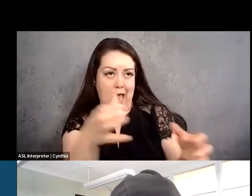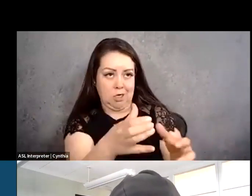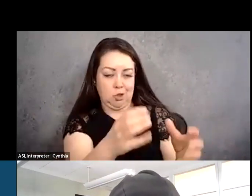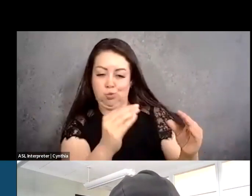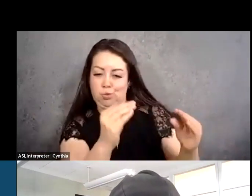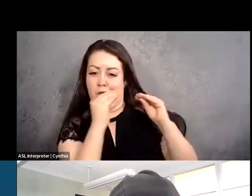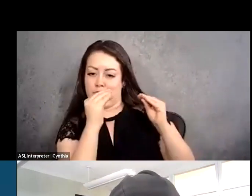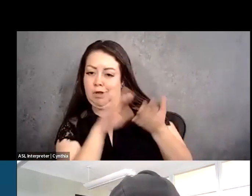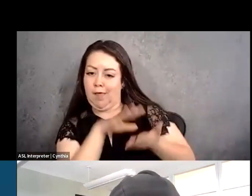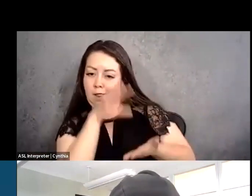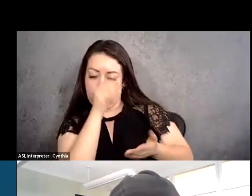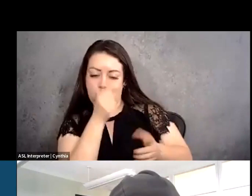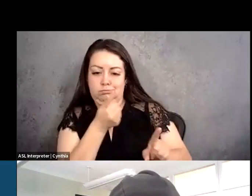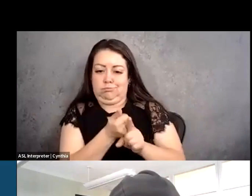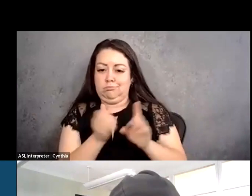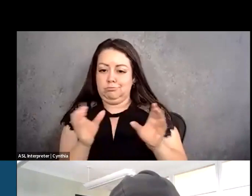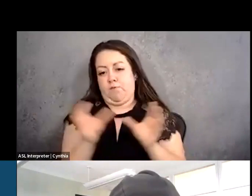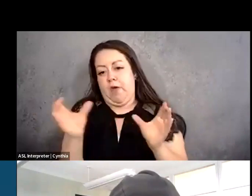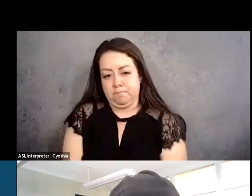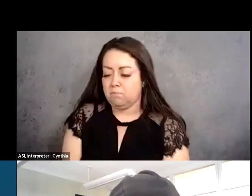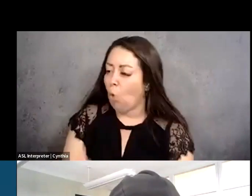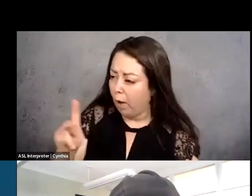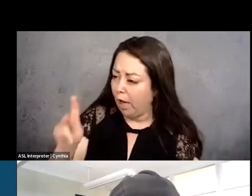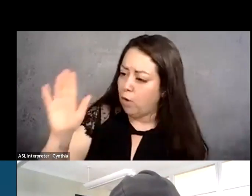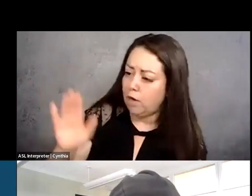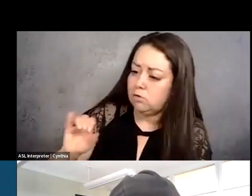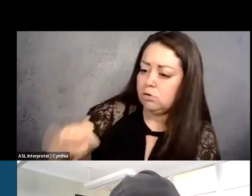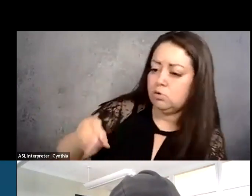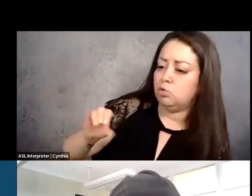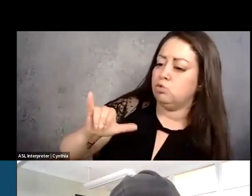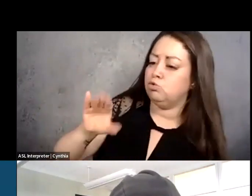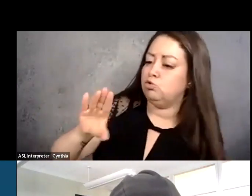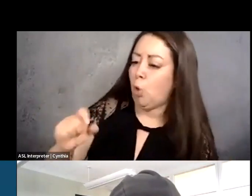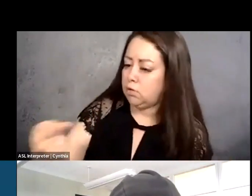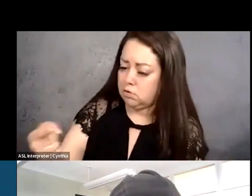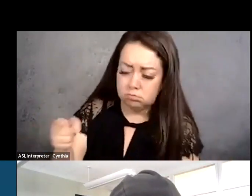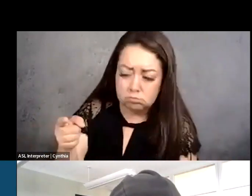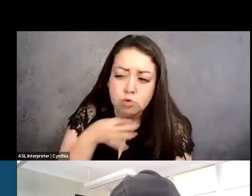well. Okay, great. Joyce, how do you select your agencies?